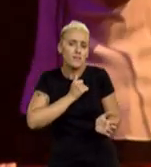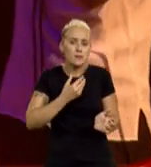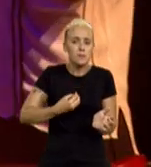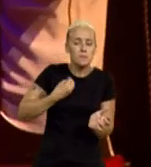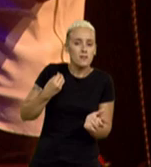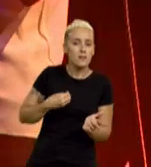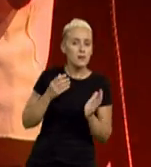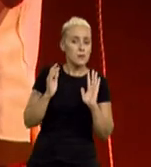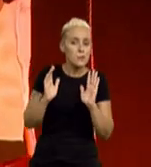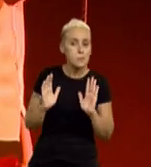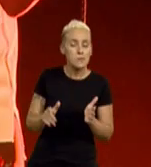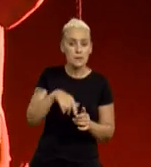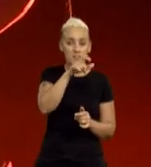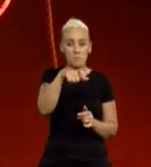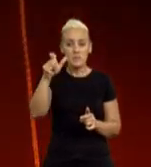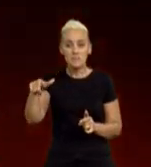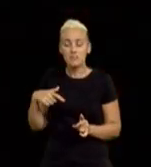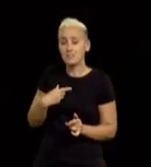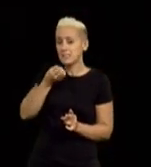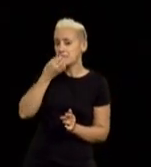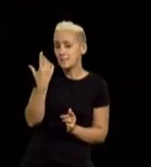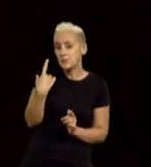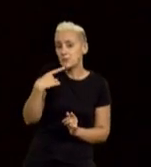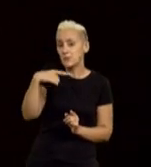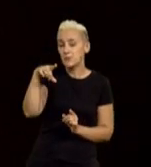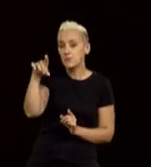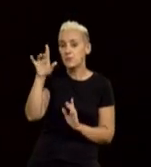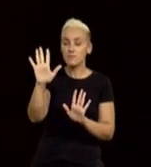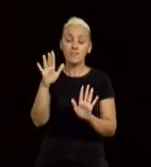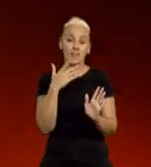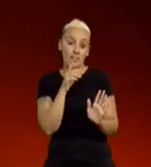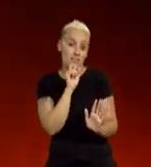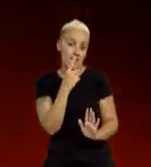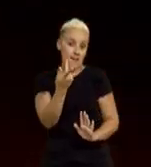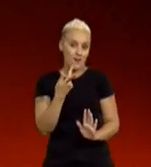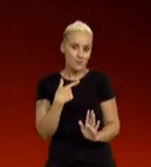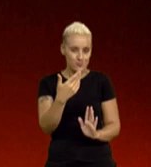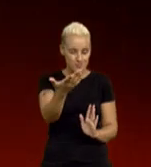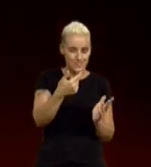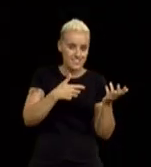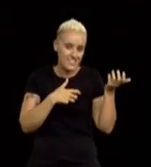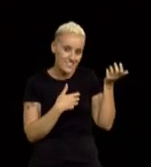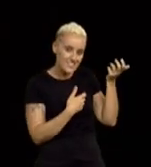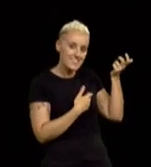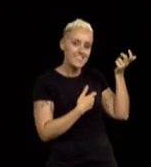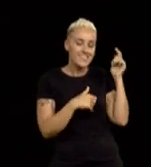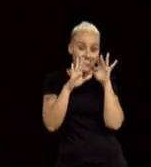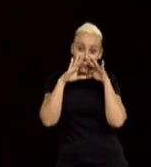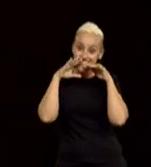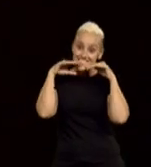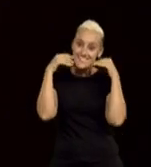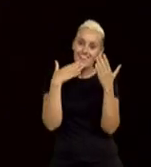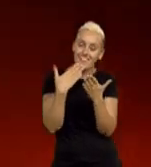People are not that kind. We'll share a little tent, one smile and